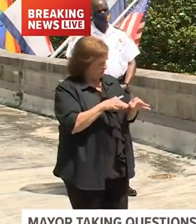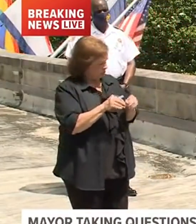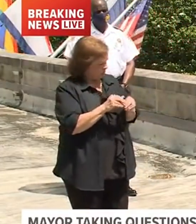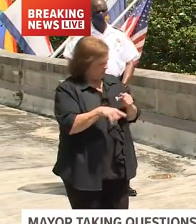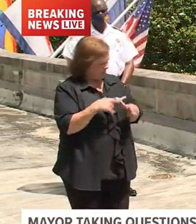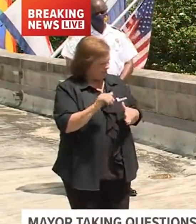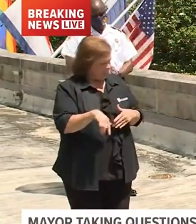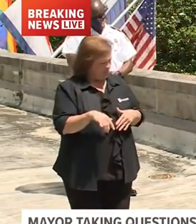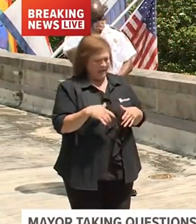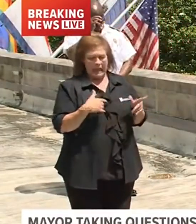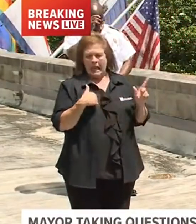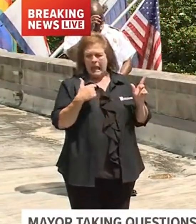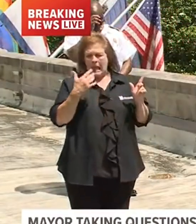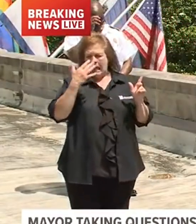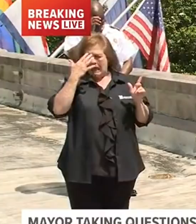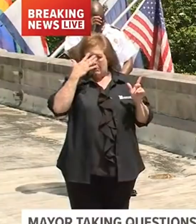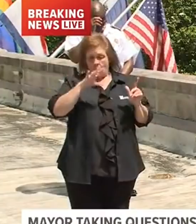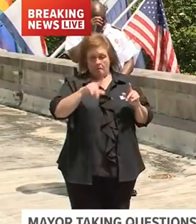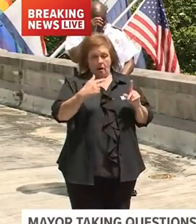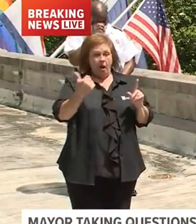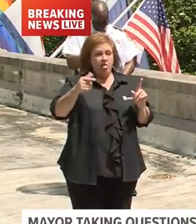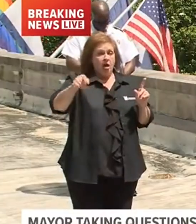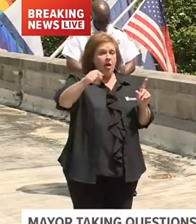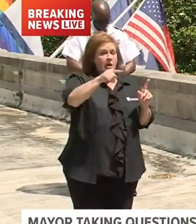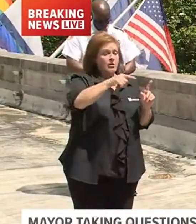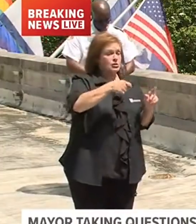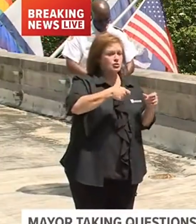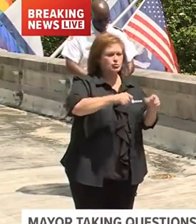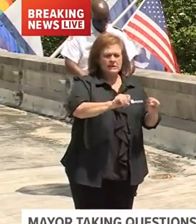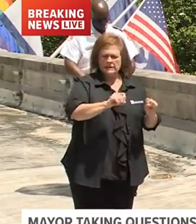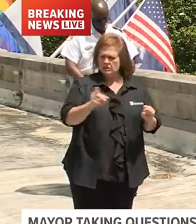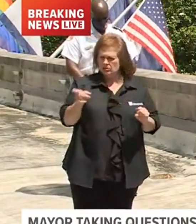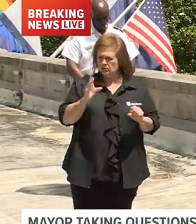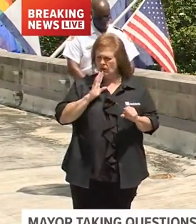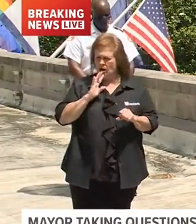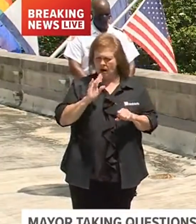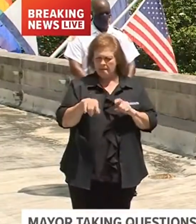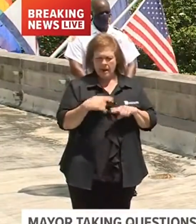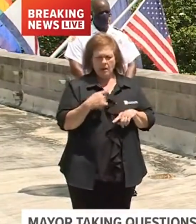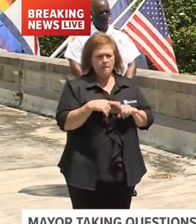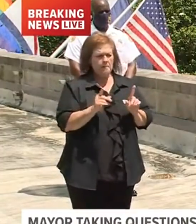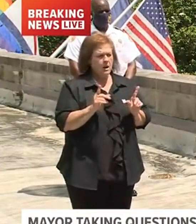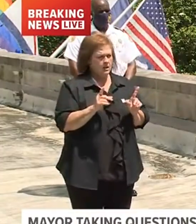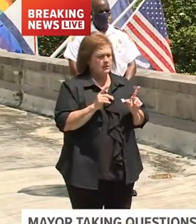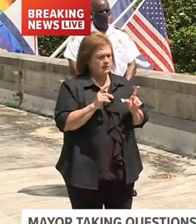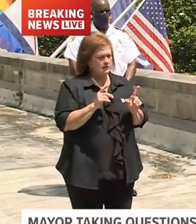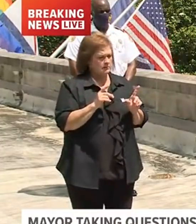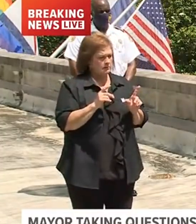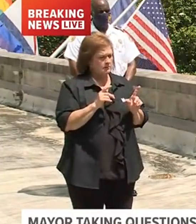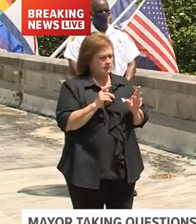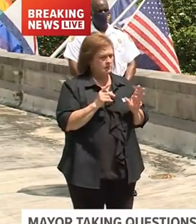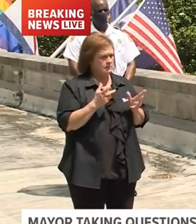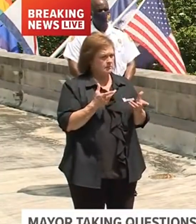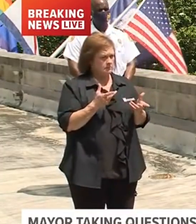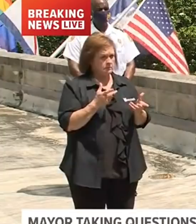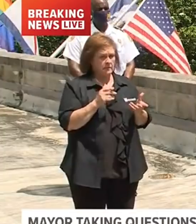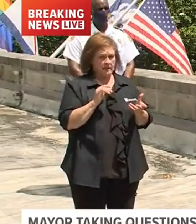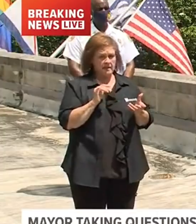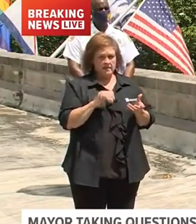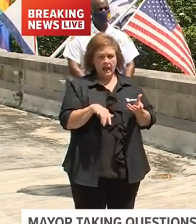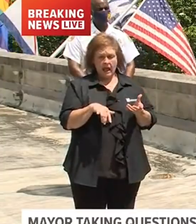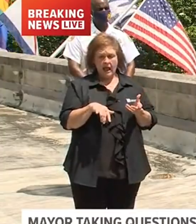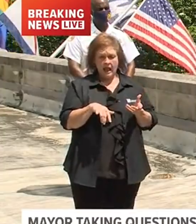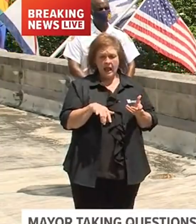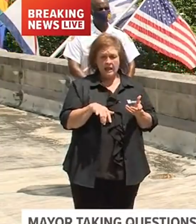advocate. Well, I don't know about other streets, you know, that you're referring to. However, that is absolutely a